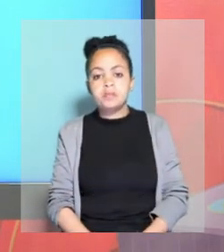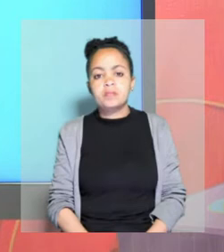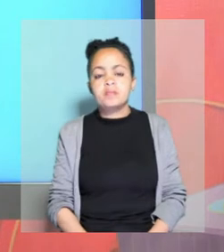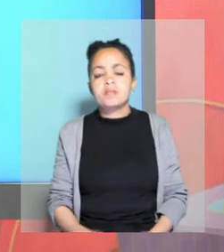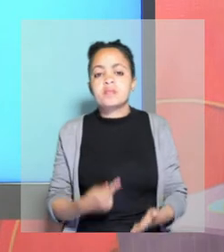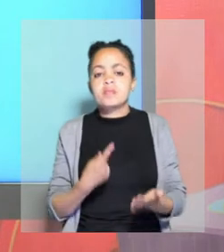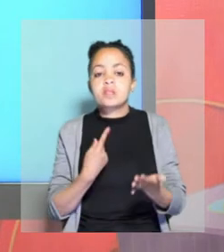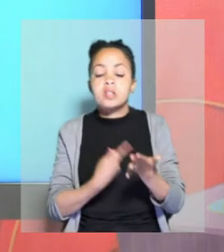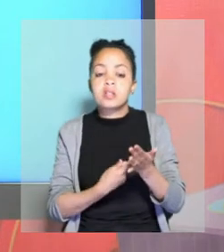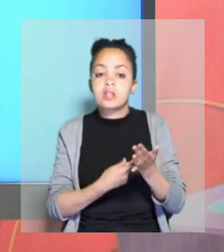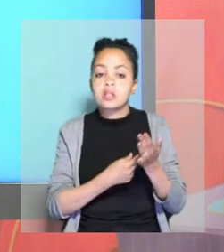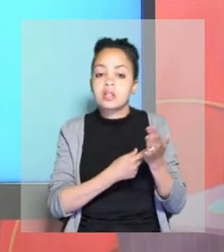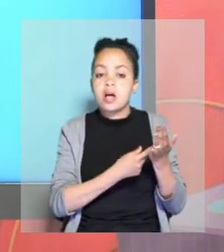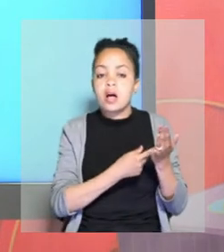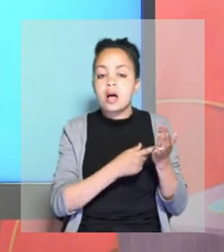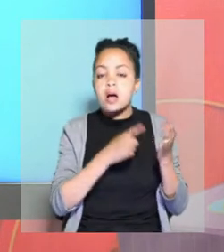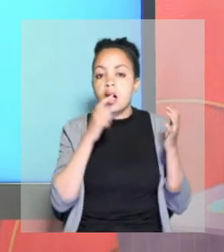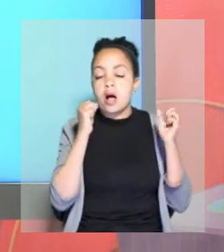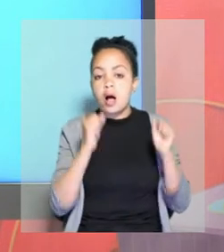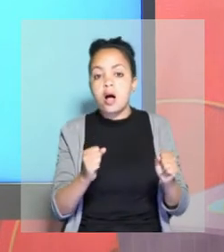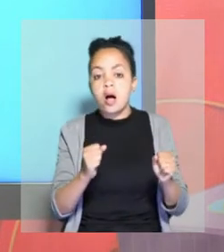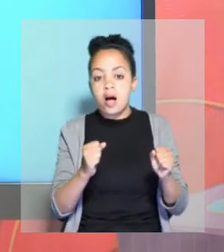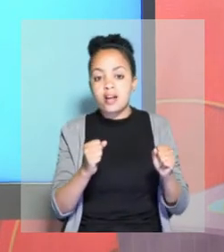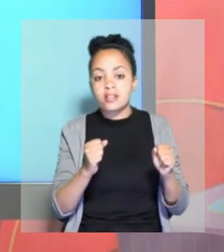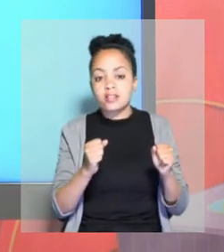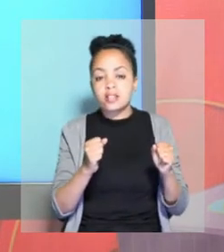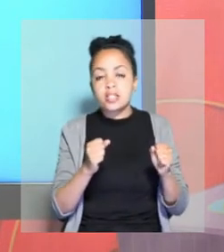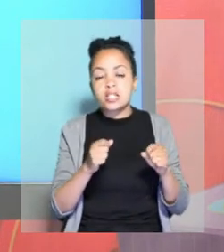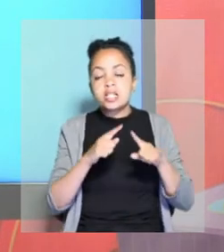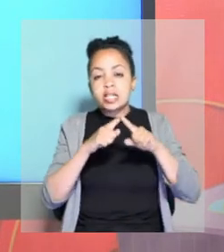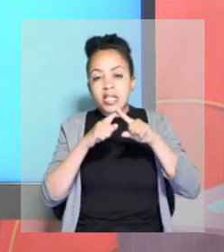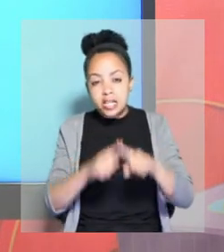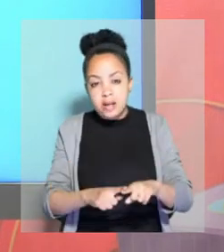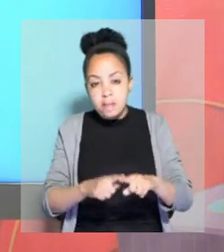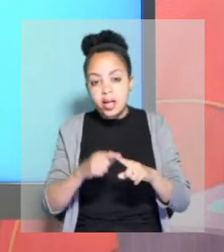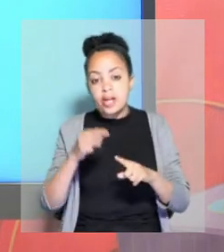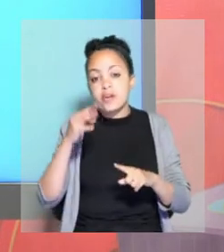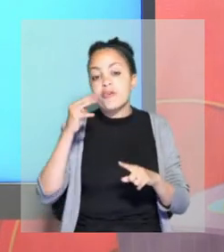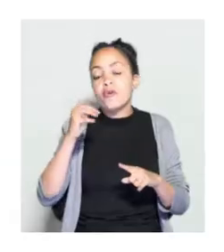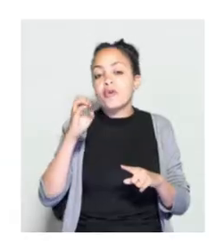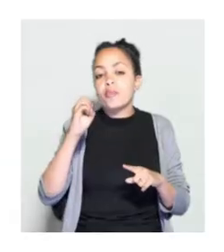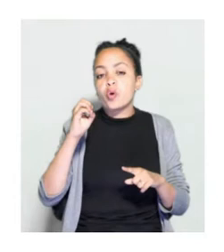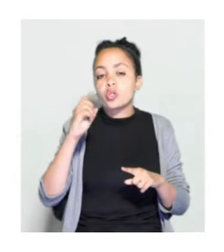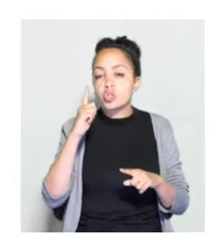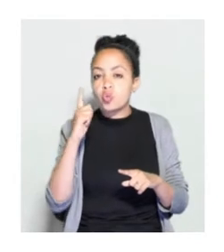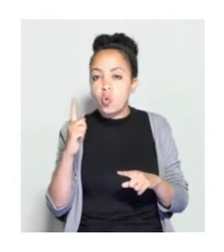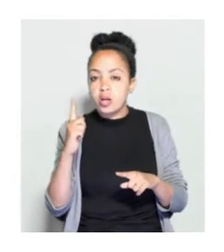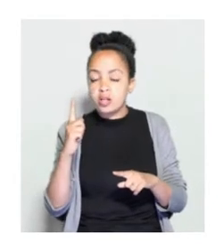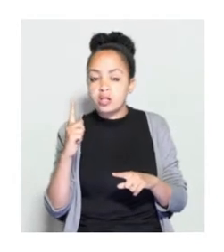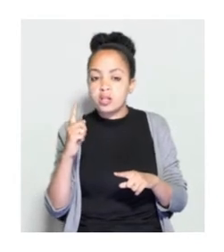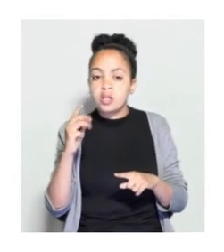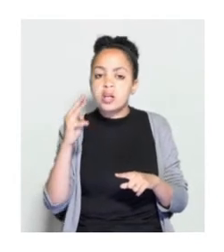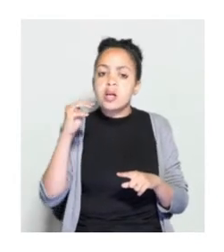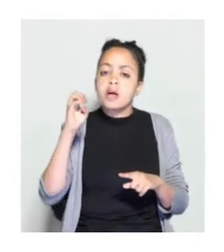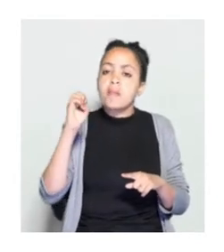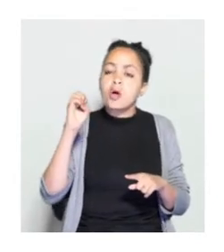They are successive, which can be meiosis two depend over that of meiosis one. During meiosis one,